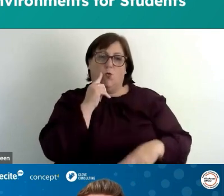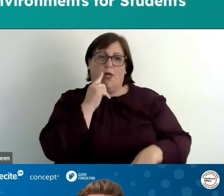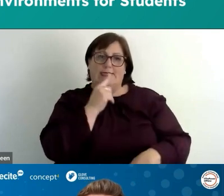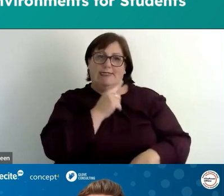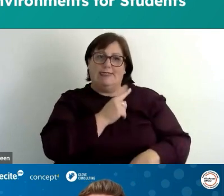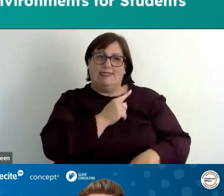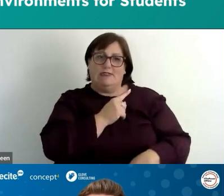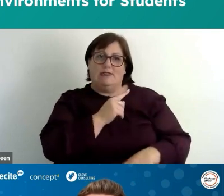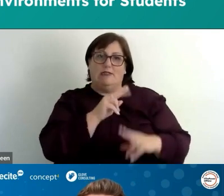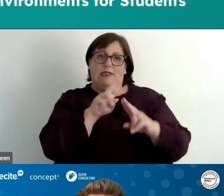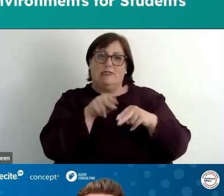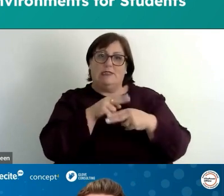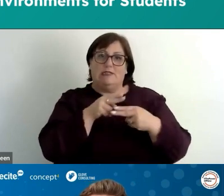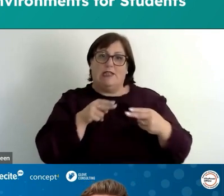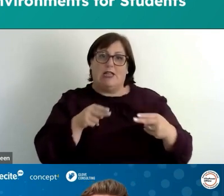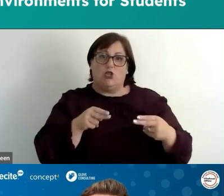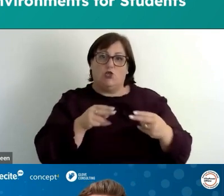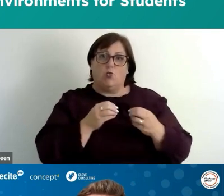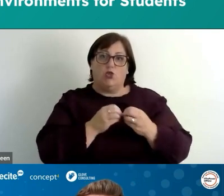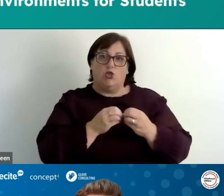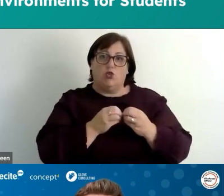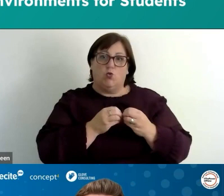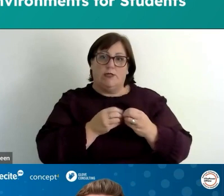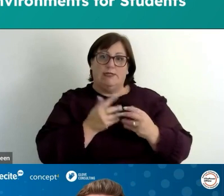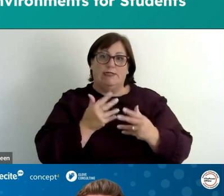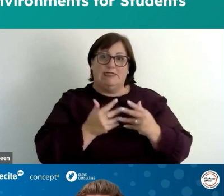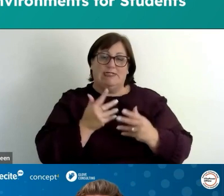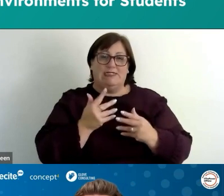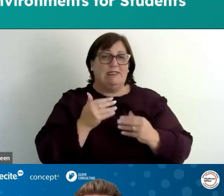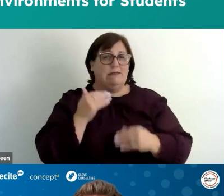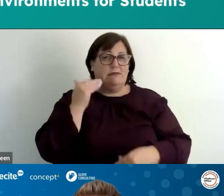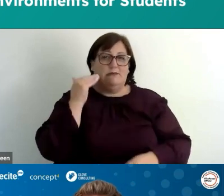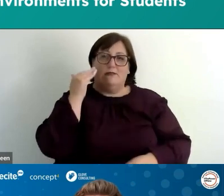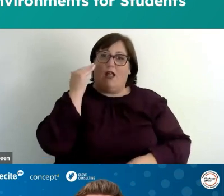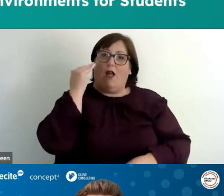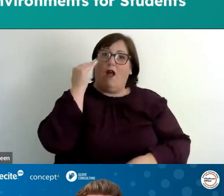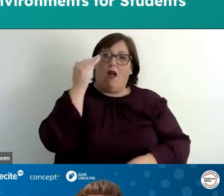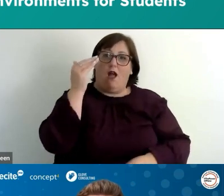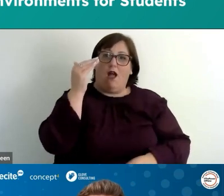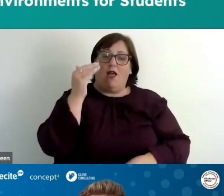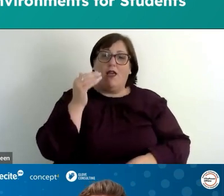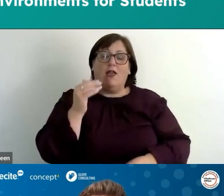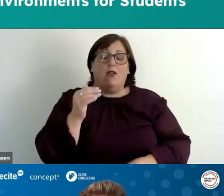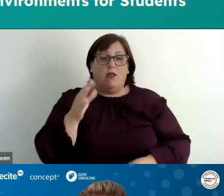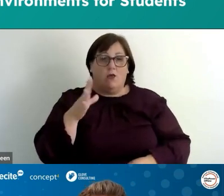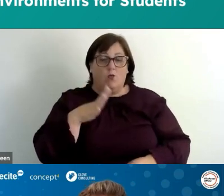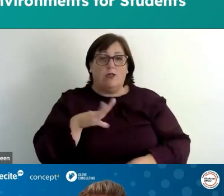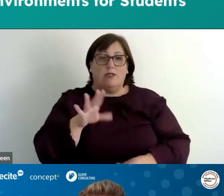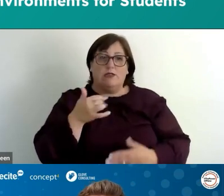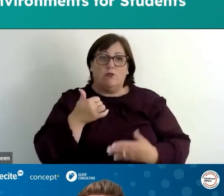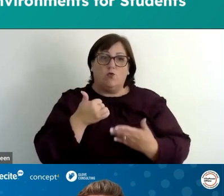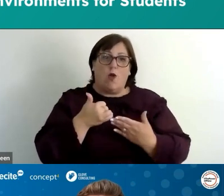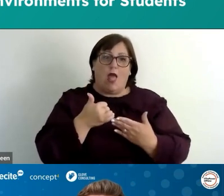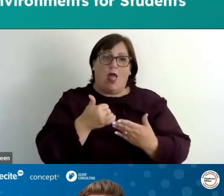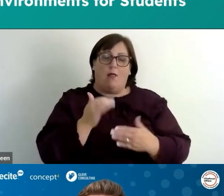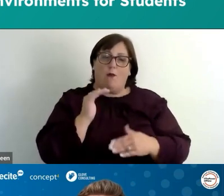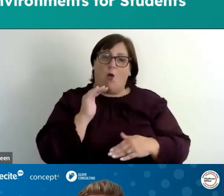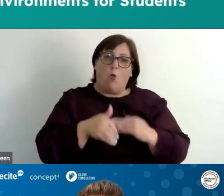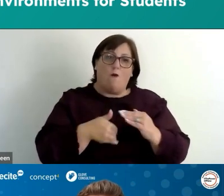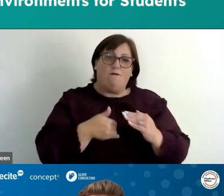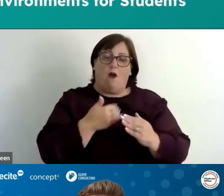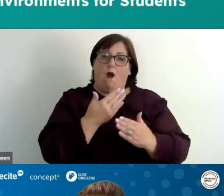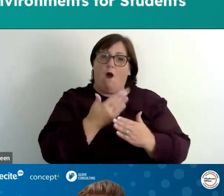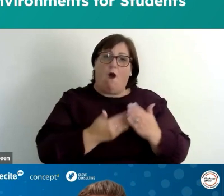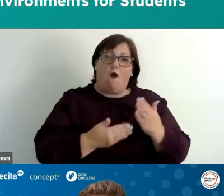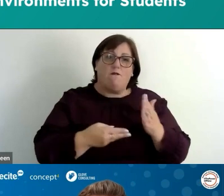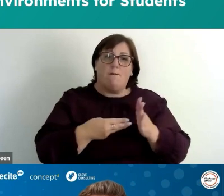big part. And with being organisations trying to be inclusive, we need to be able to help over 500,000 people in that space. Then when it comes